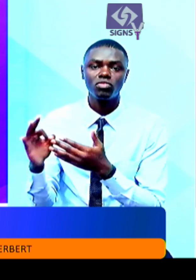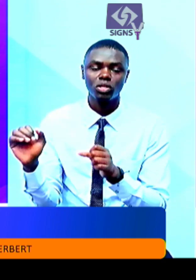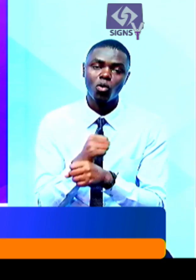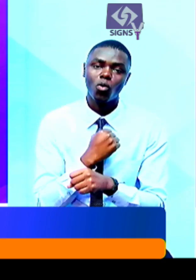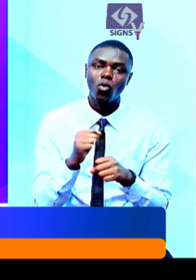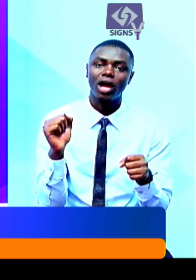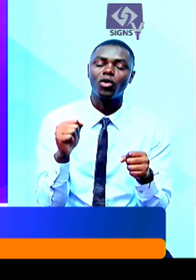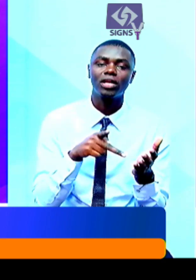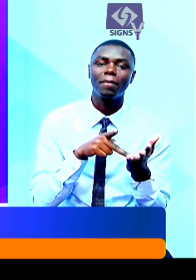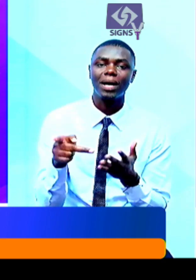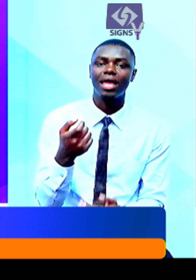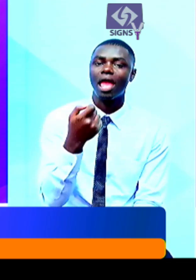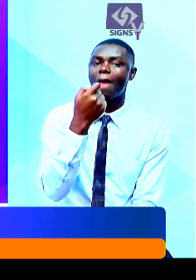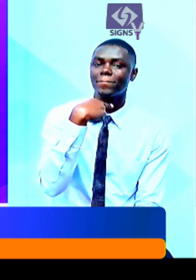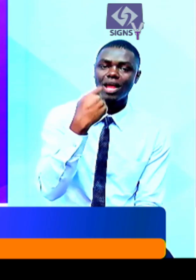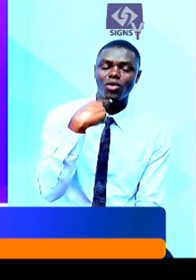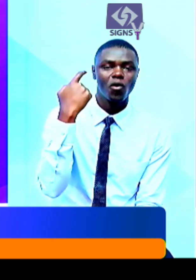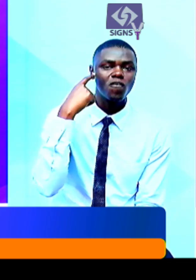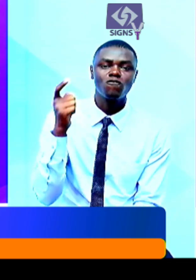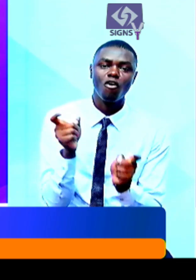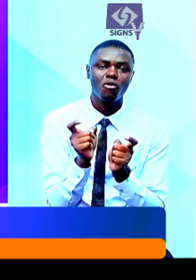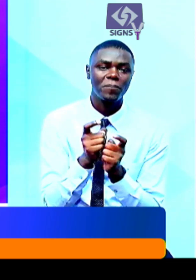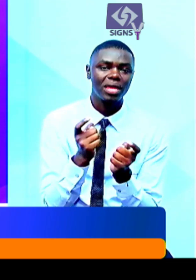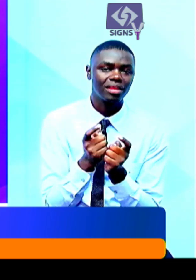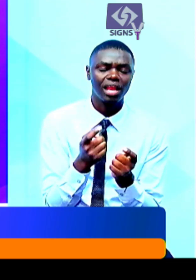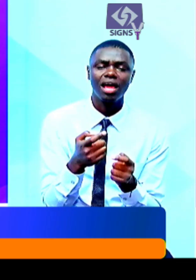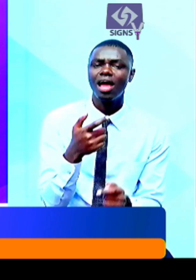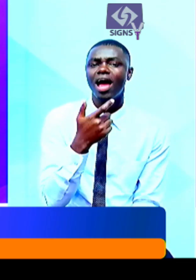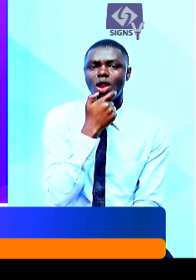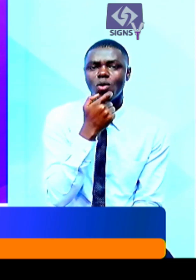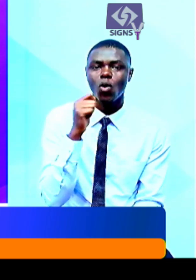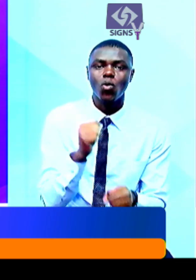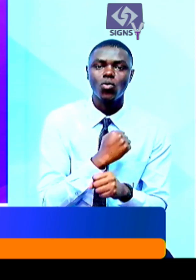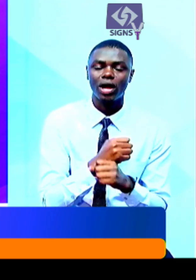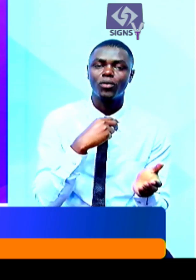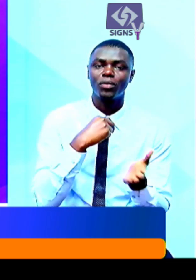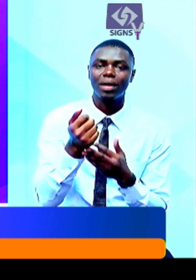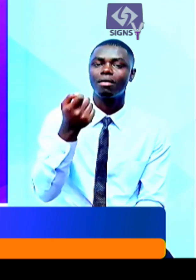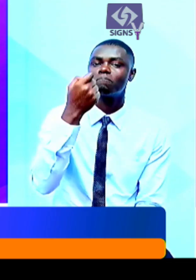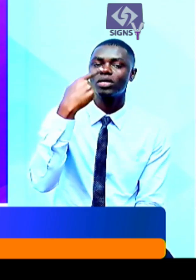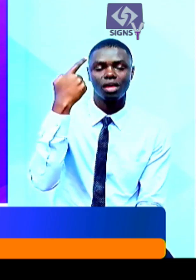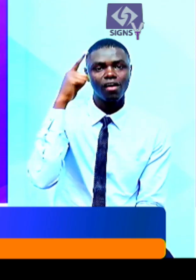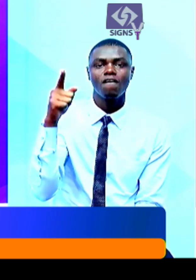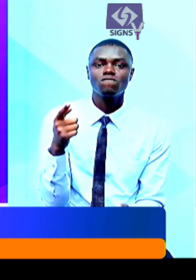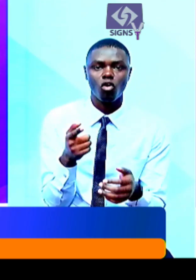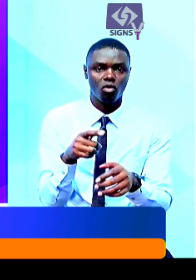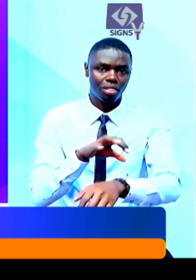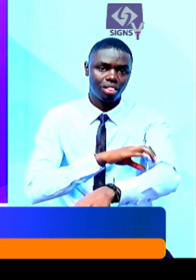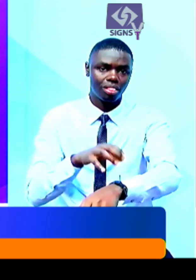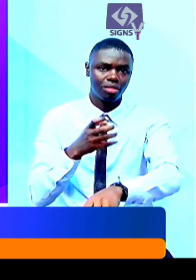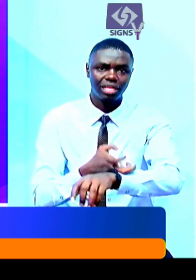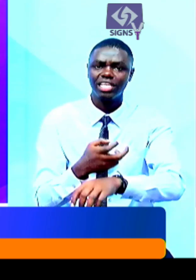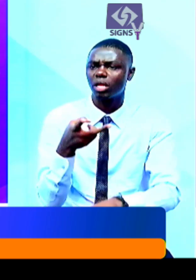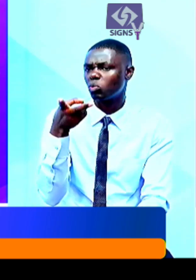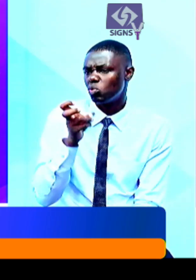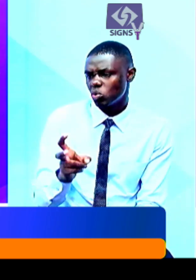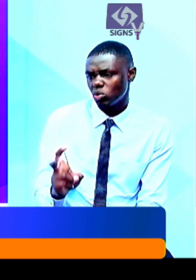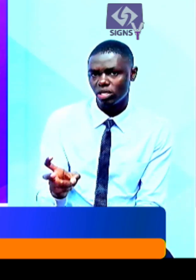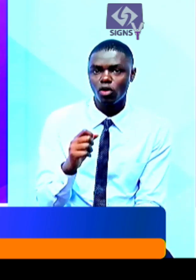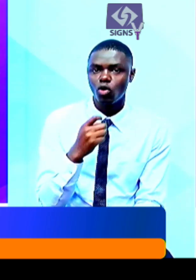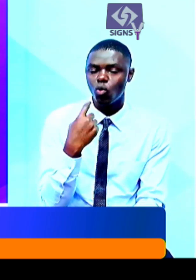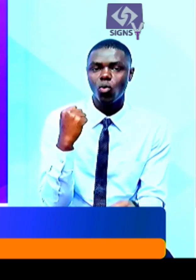pay Panadol for painkillers, a Luo who cannot afford a medicine for arthritis, which is around 20 bob per day, who